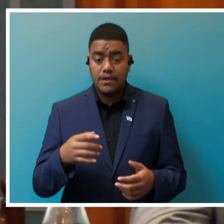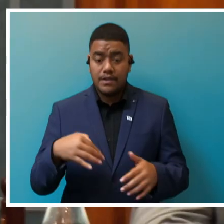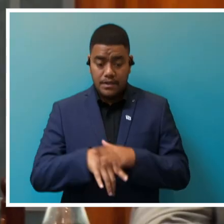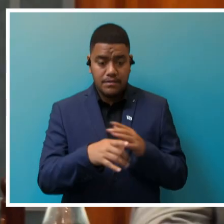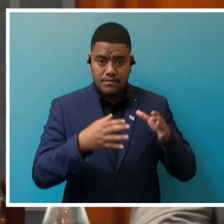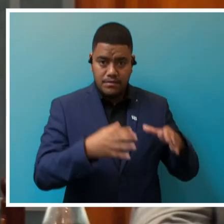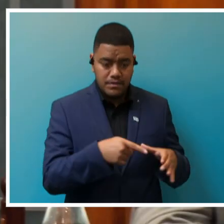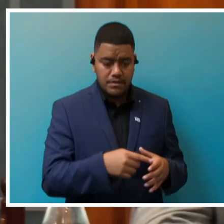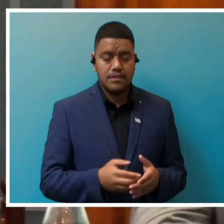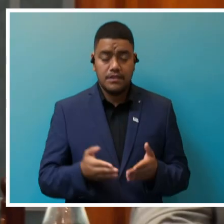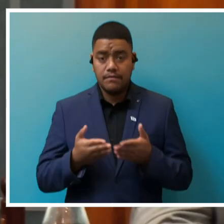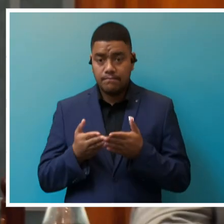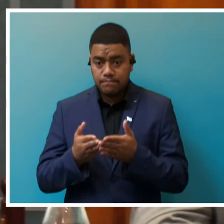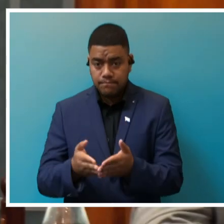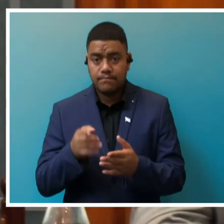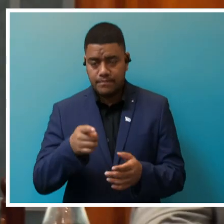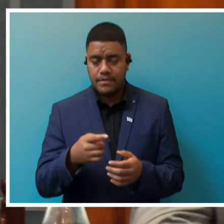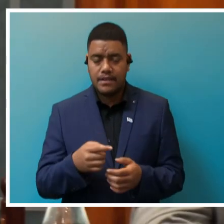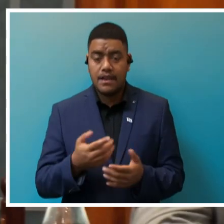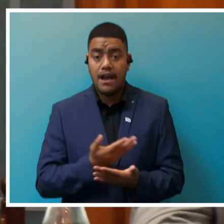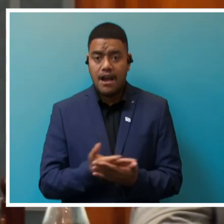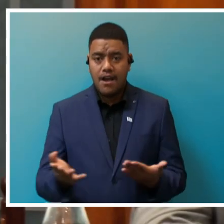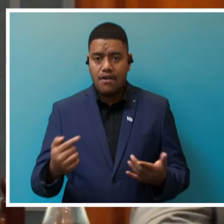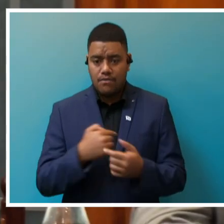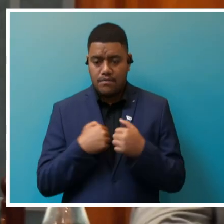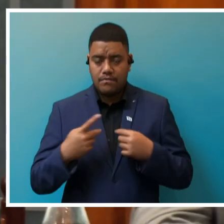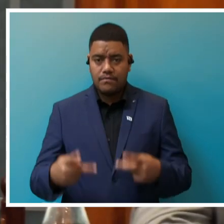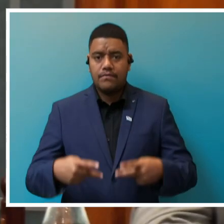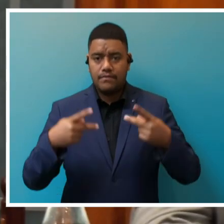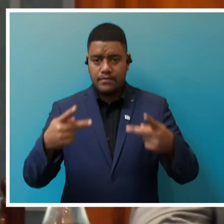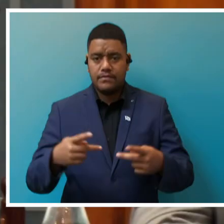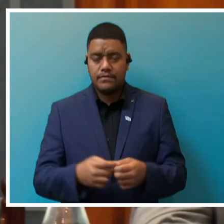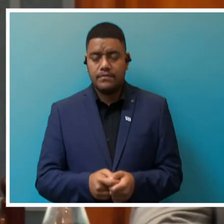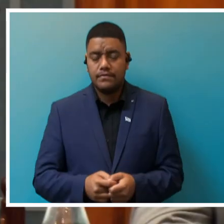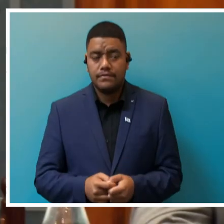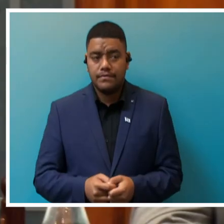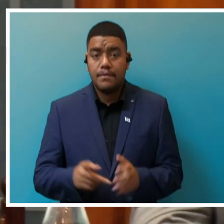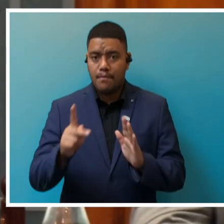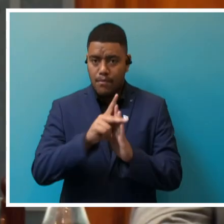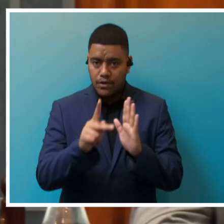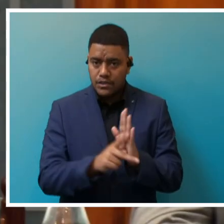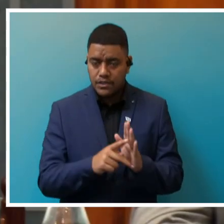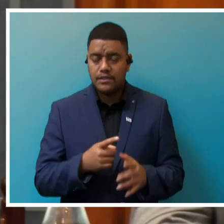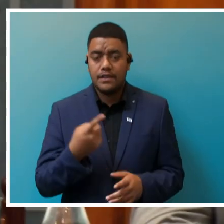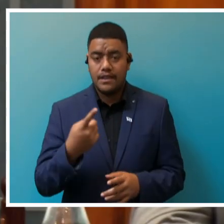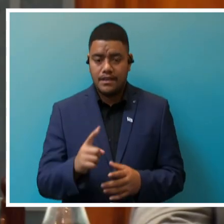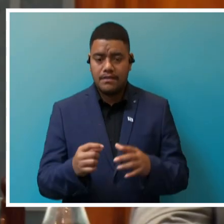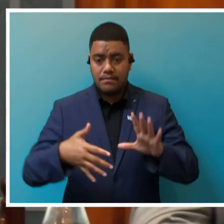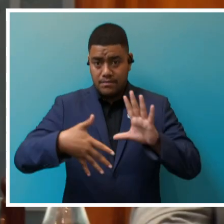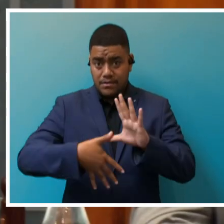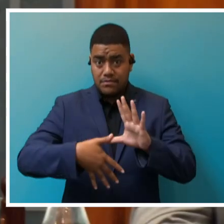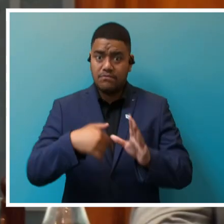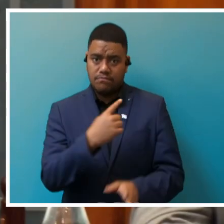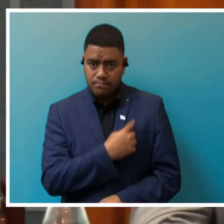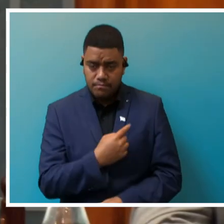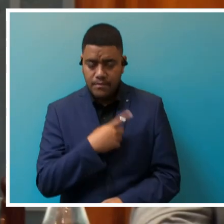ship industry exemplifies how the integration of science, policy, and grassroots dedication